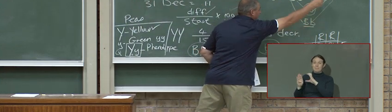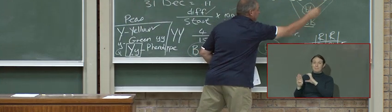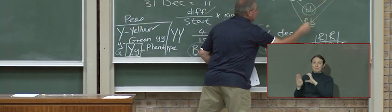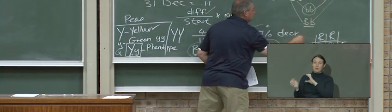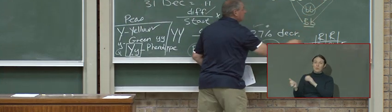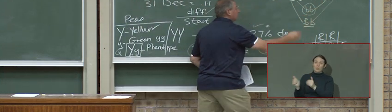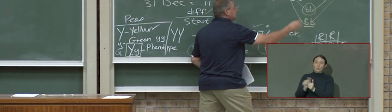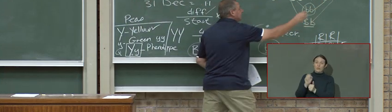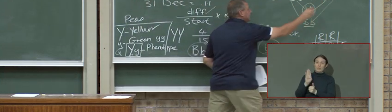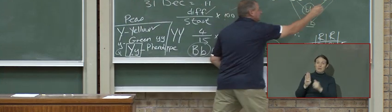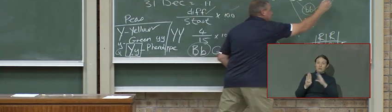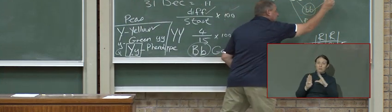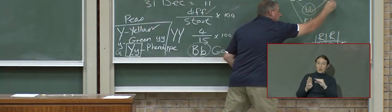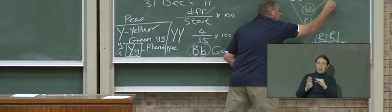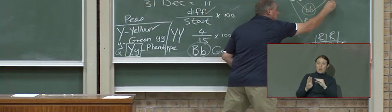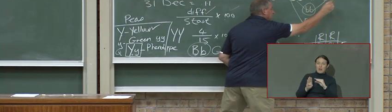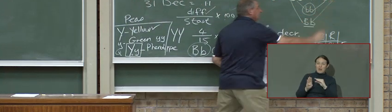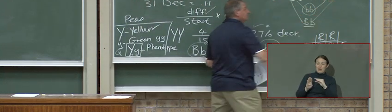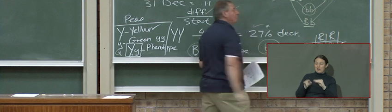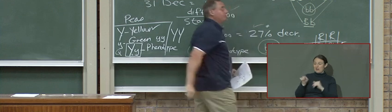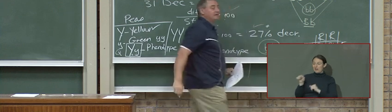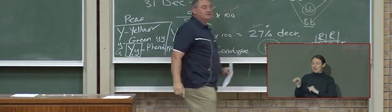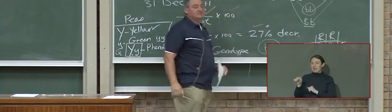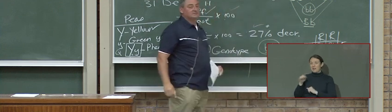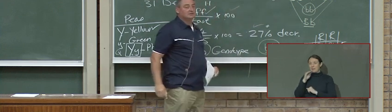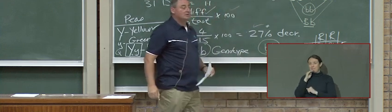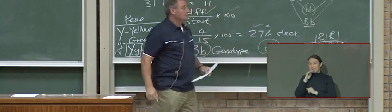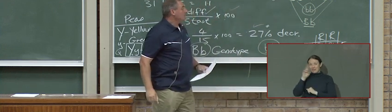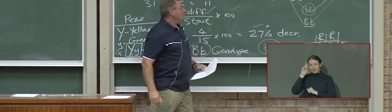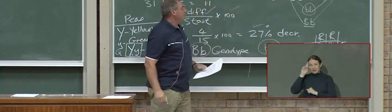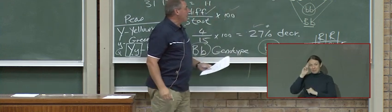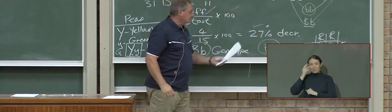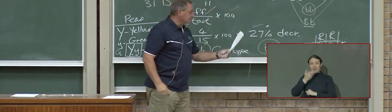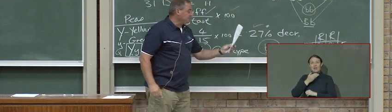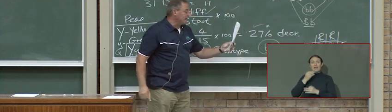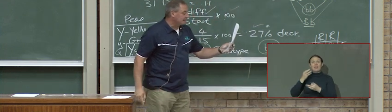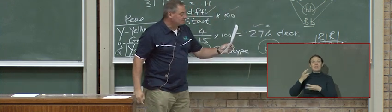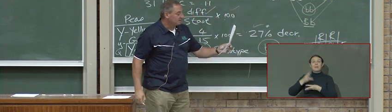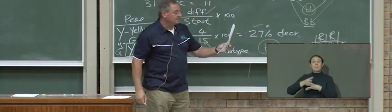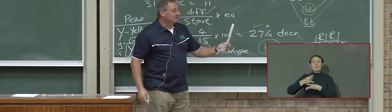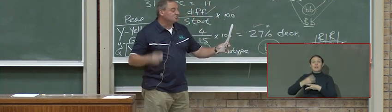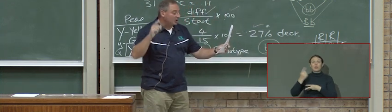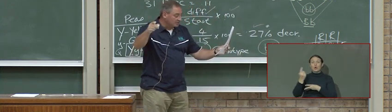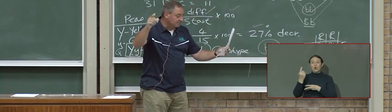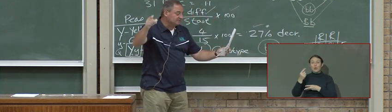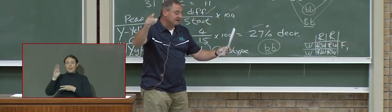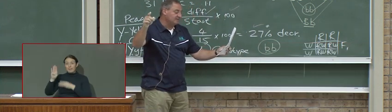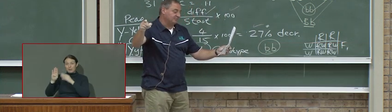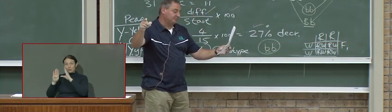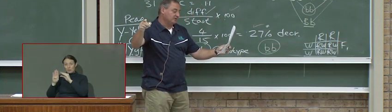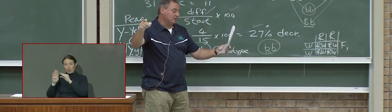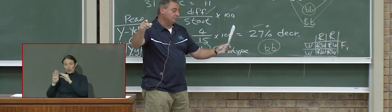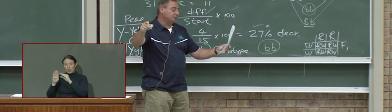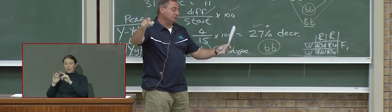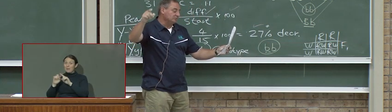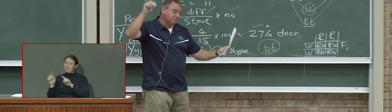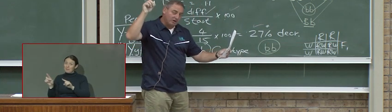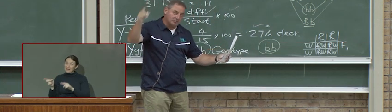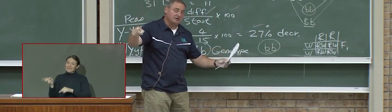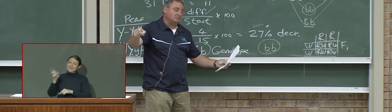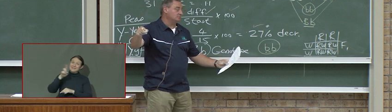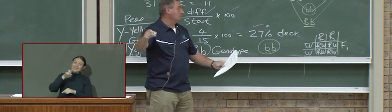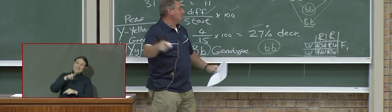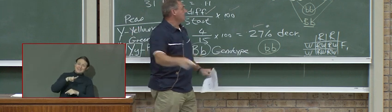with a small b, because Tandeka can only give small b's. But the fact that John himself